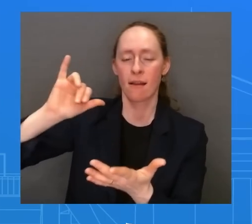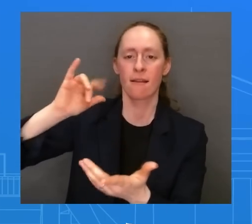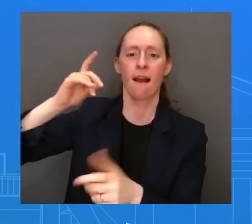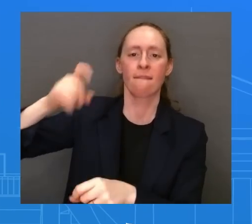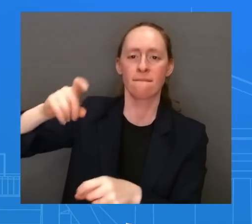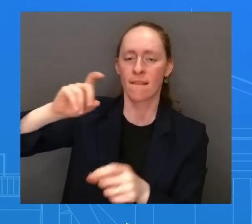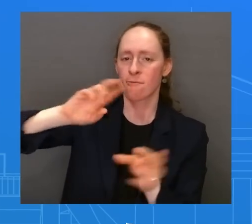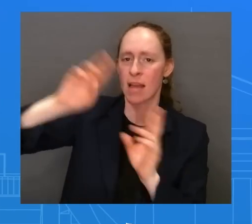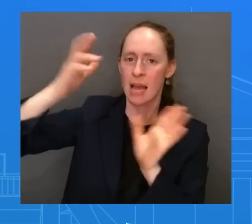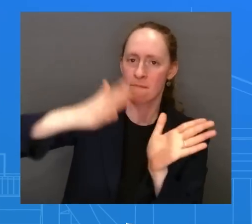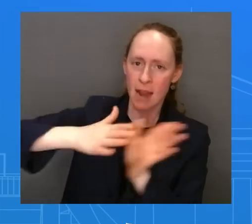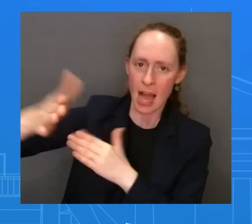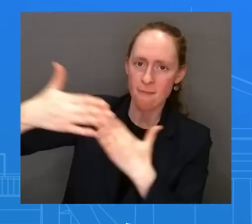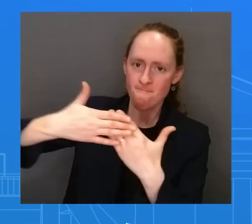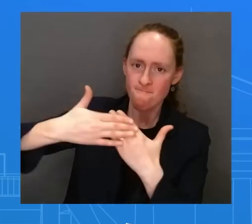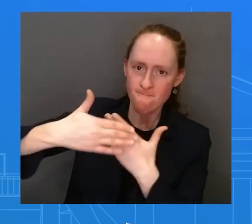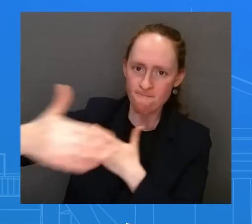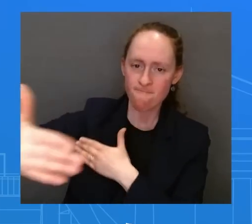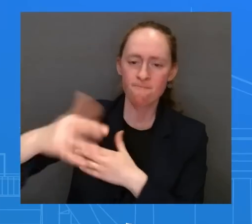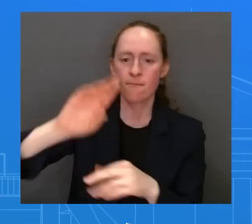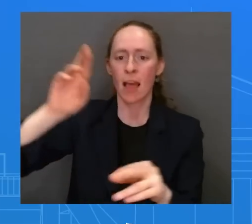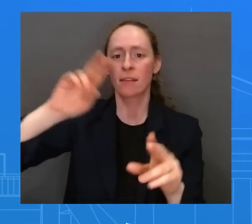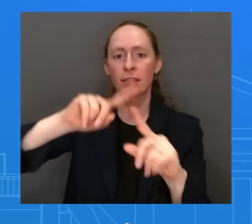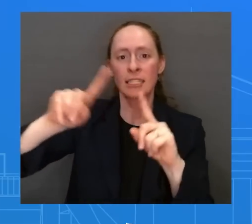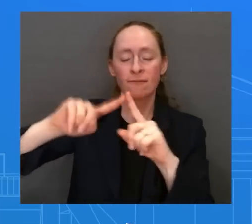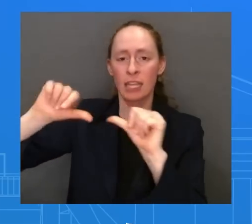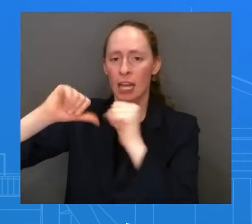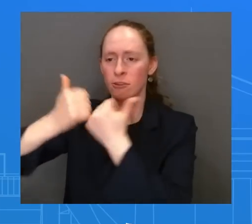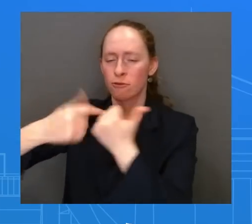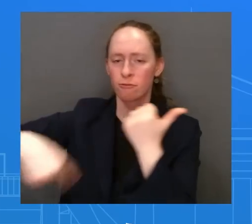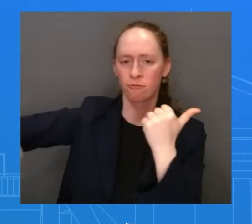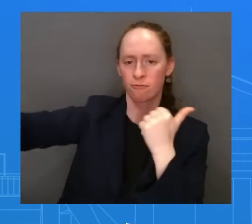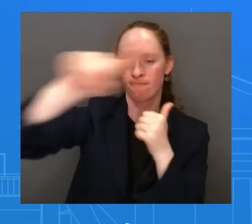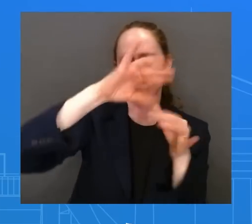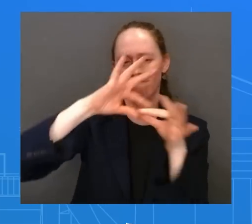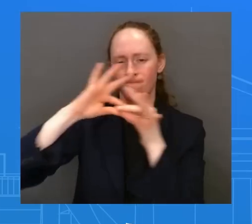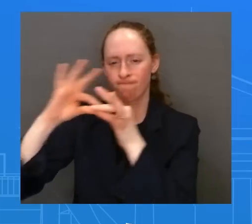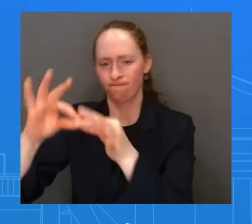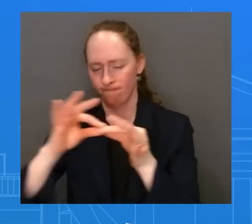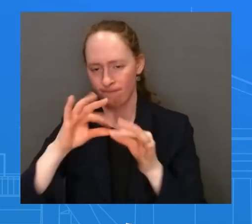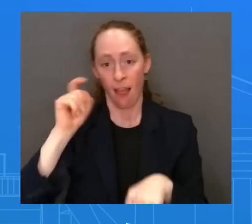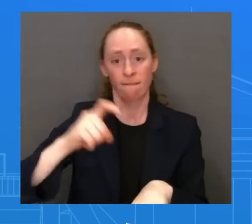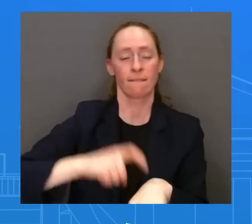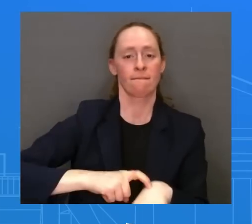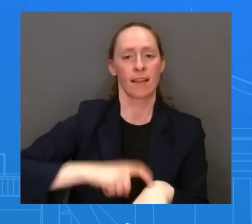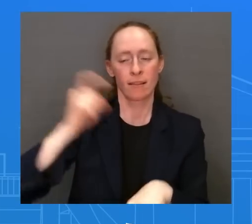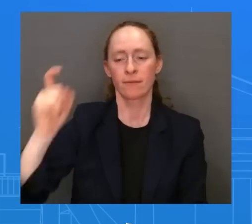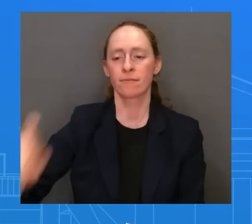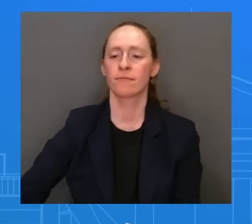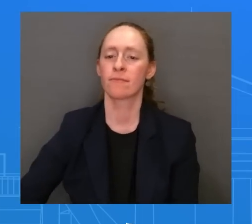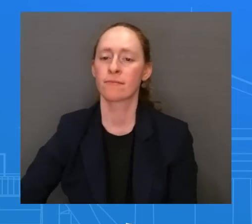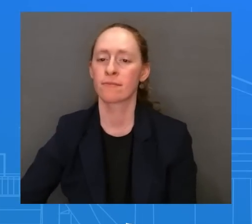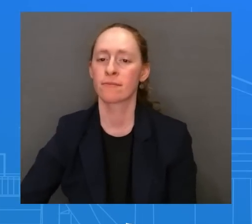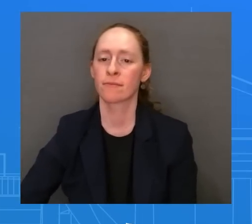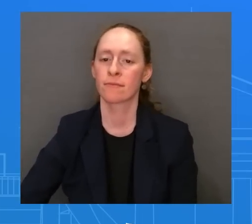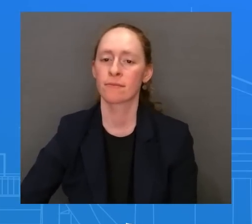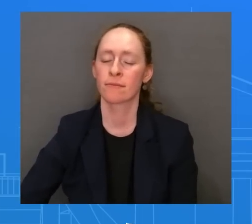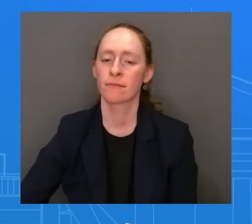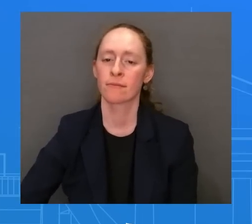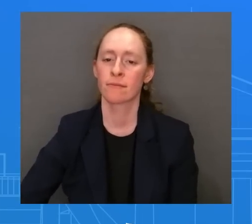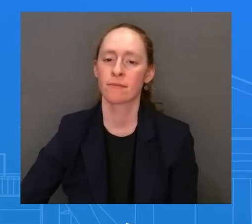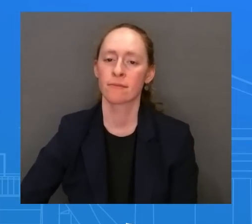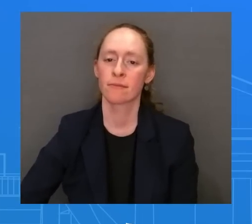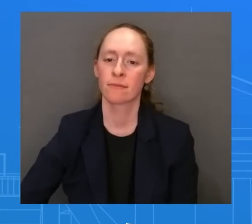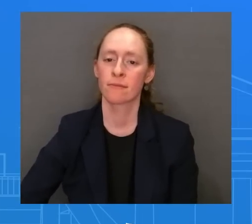you gotta be willing to uh to revisit uh the idea of communications crisis Communications with respect